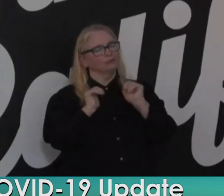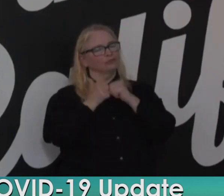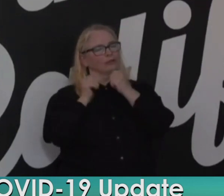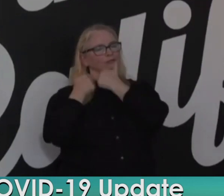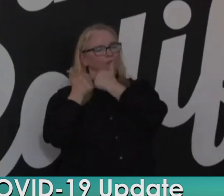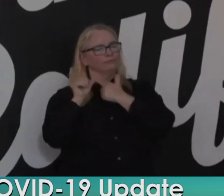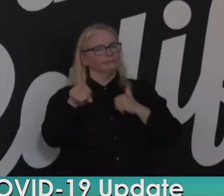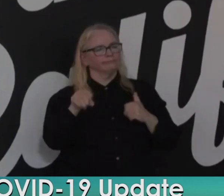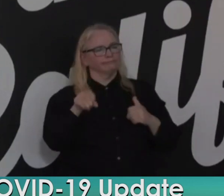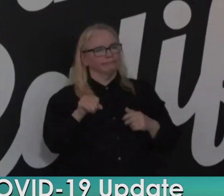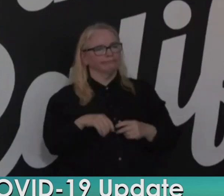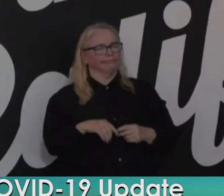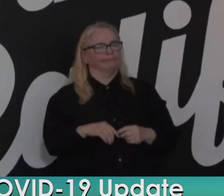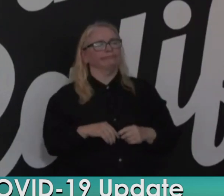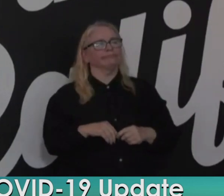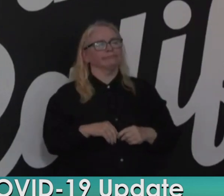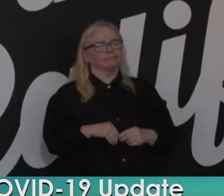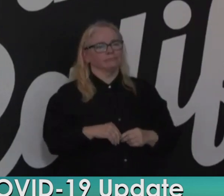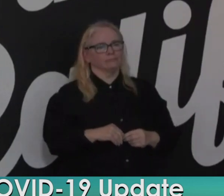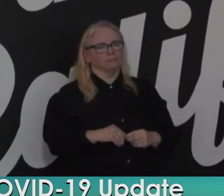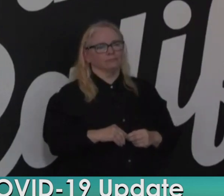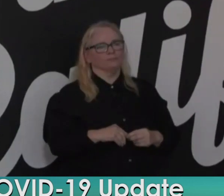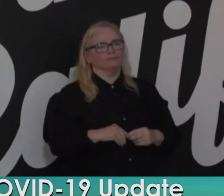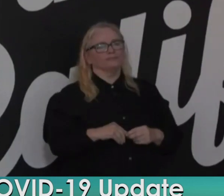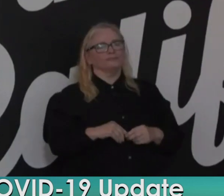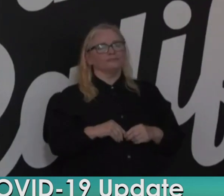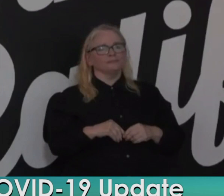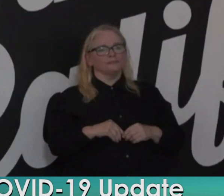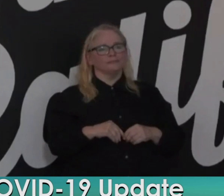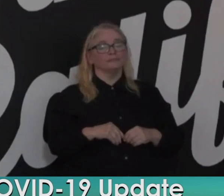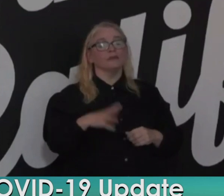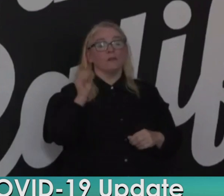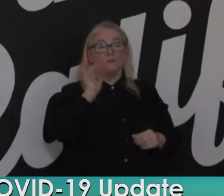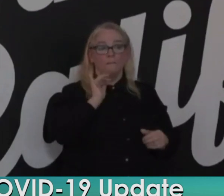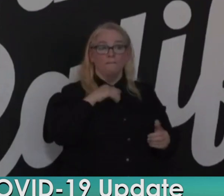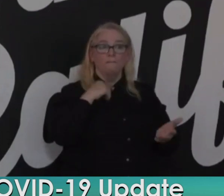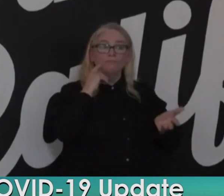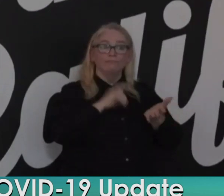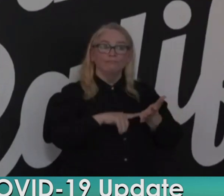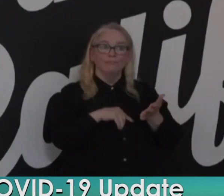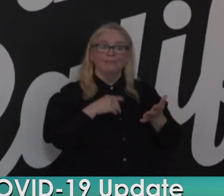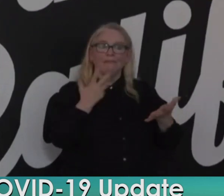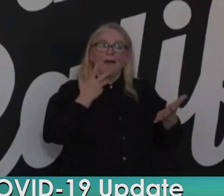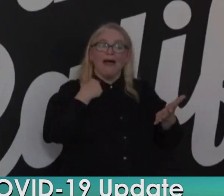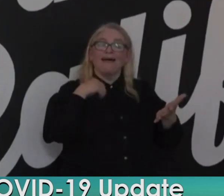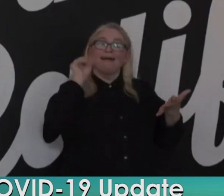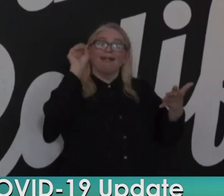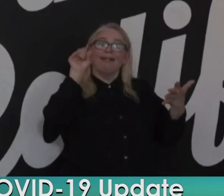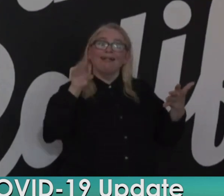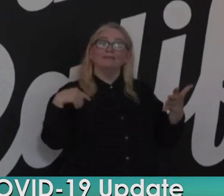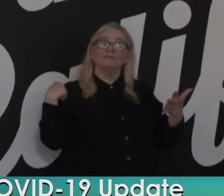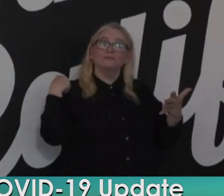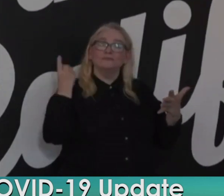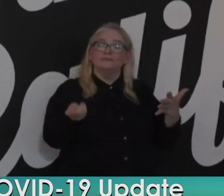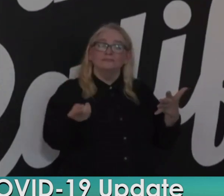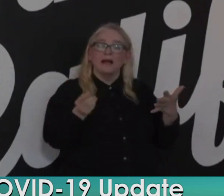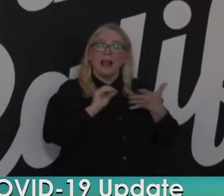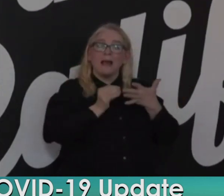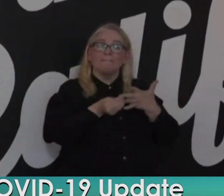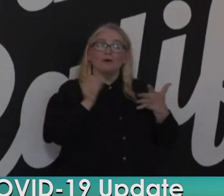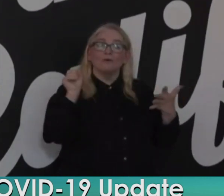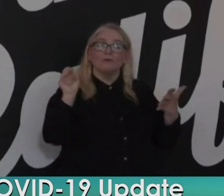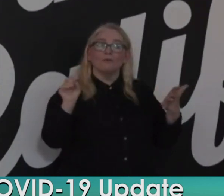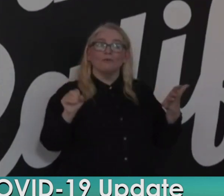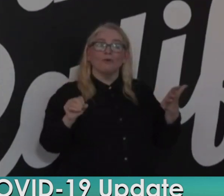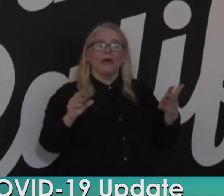also recognize that the indicators we put out consistently have updated the public on. Those indicators are guiding our